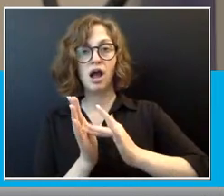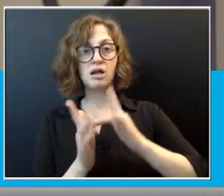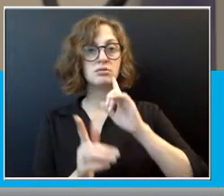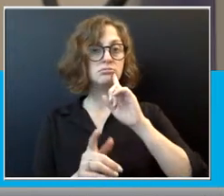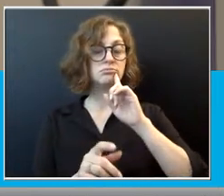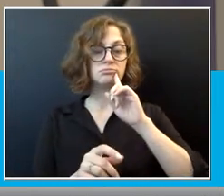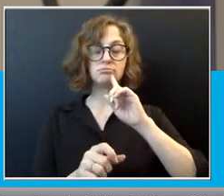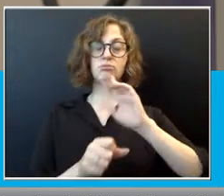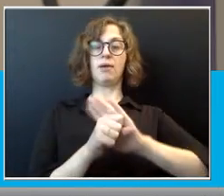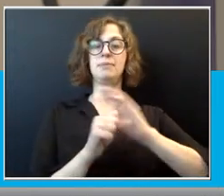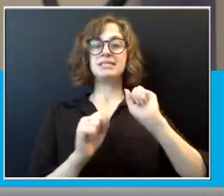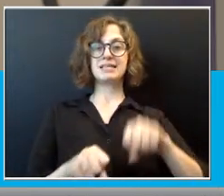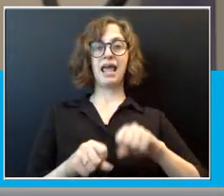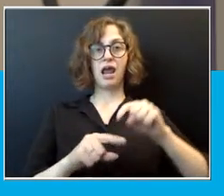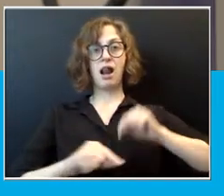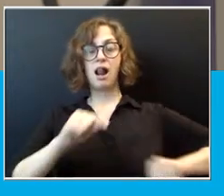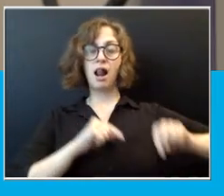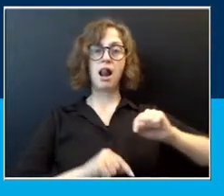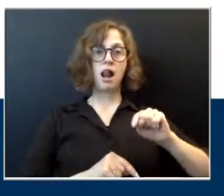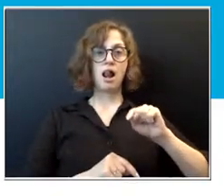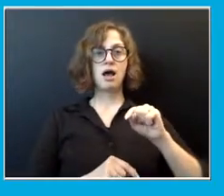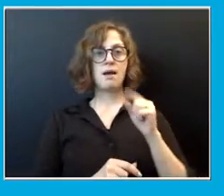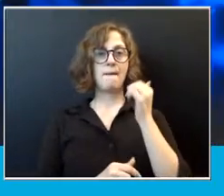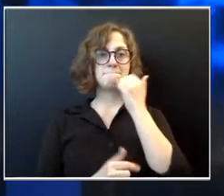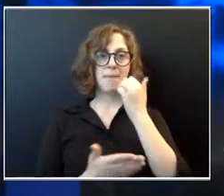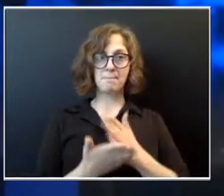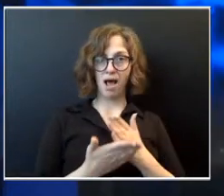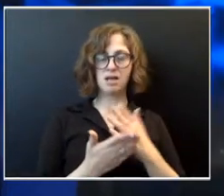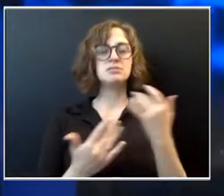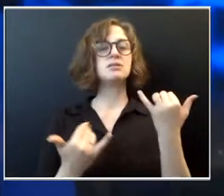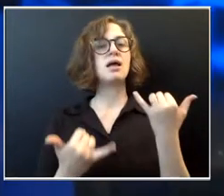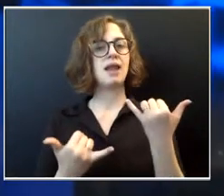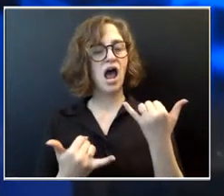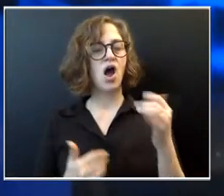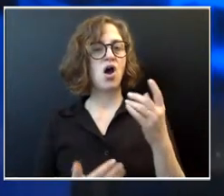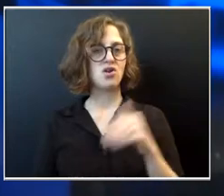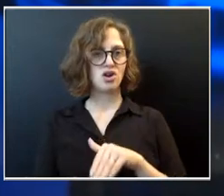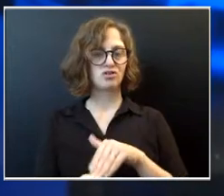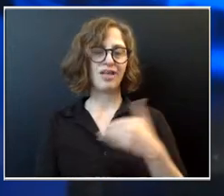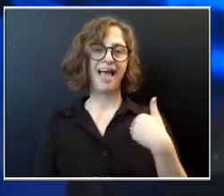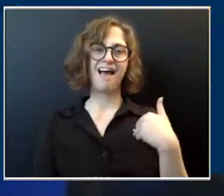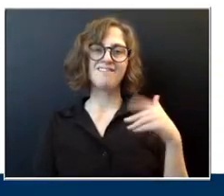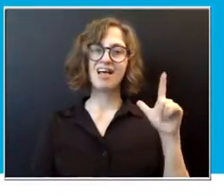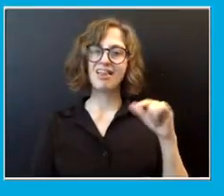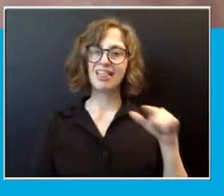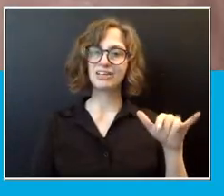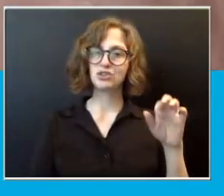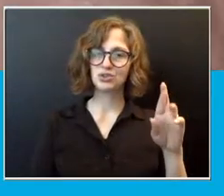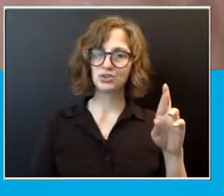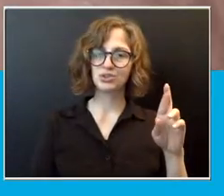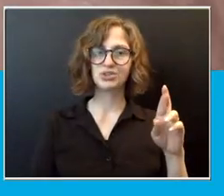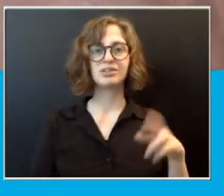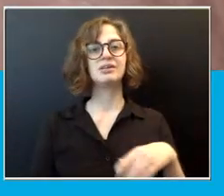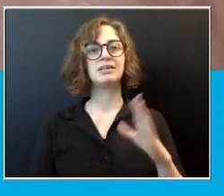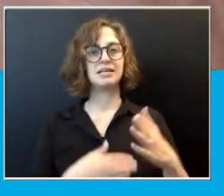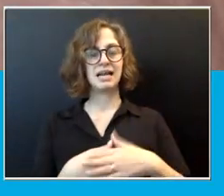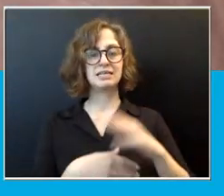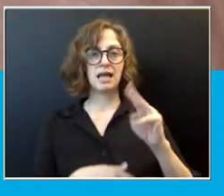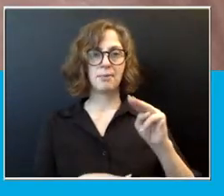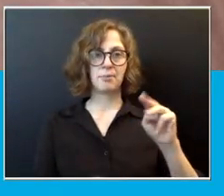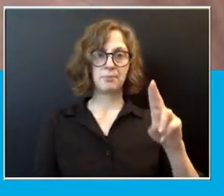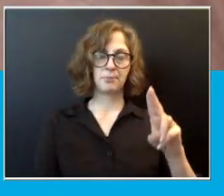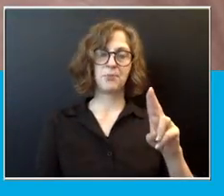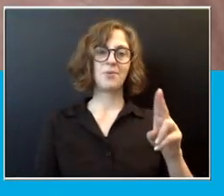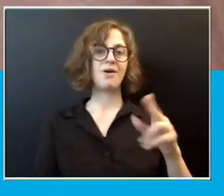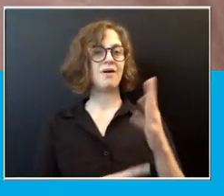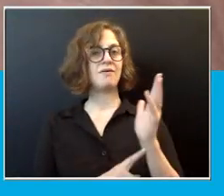Now doctors have a laser in their toolbox. I'm Jessica Lovell on the next Morning Medical Update, the 5-minute treatment